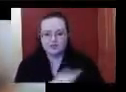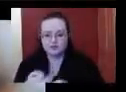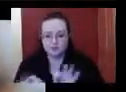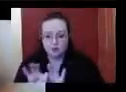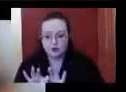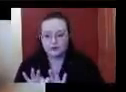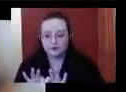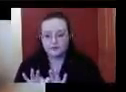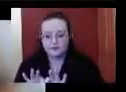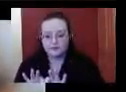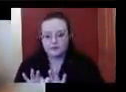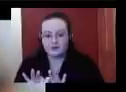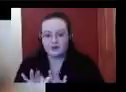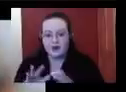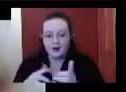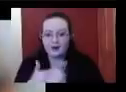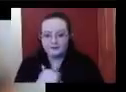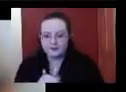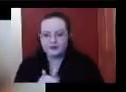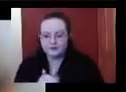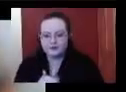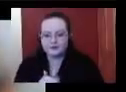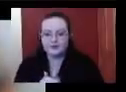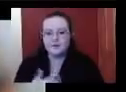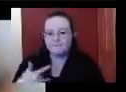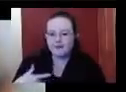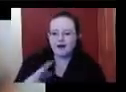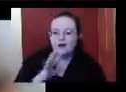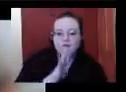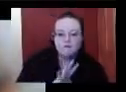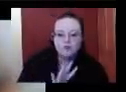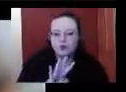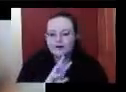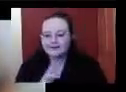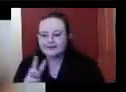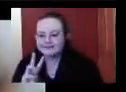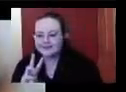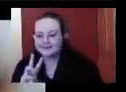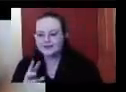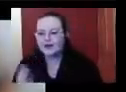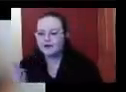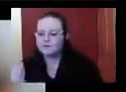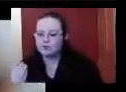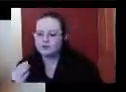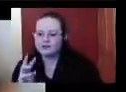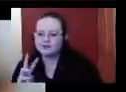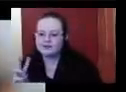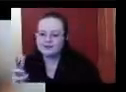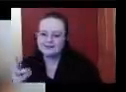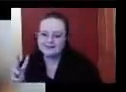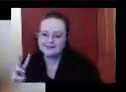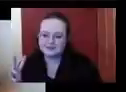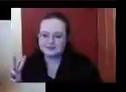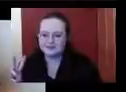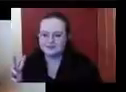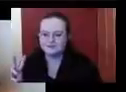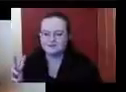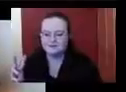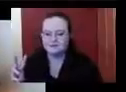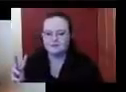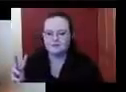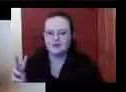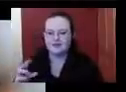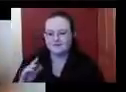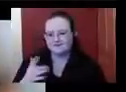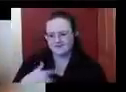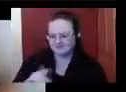remember for these vaccines are generally between the ages of 4 to 6 and 14 to 16 when you require a booster shot. If you're